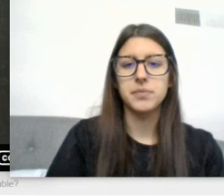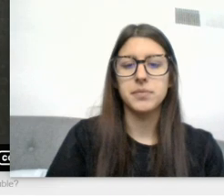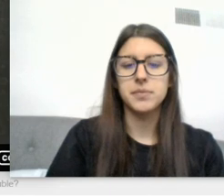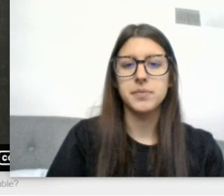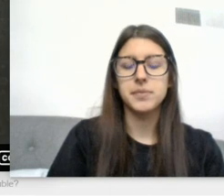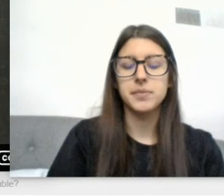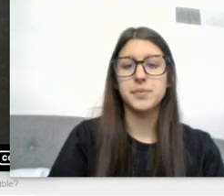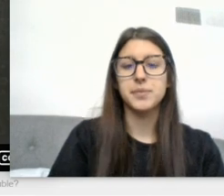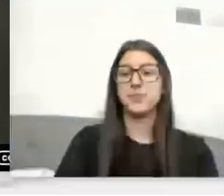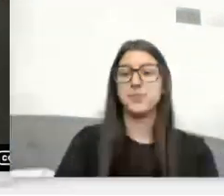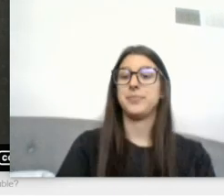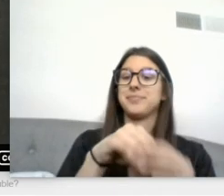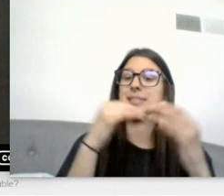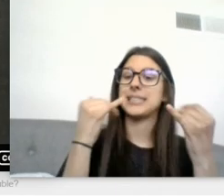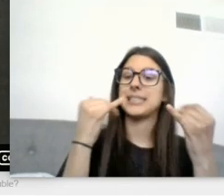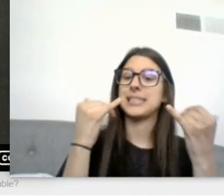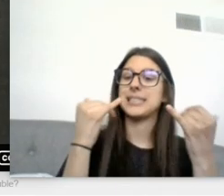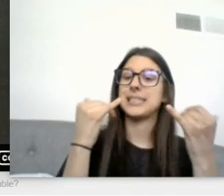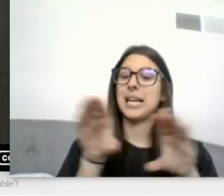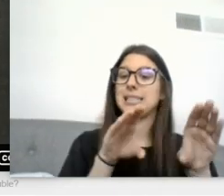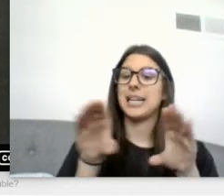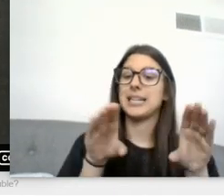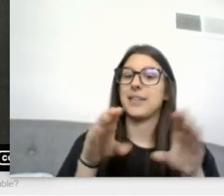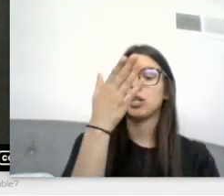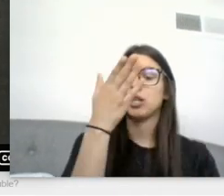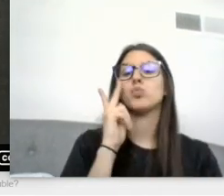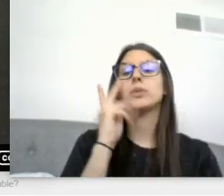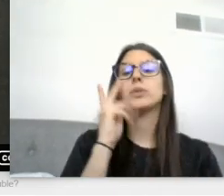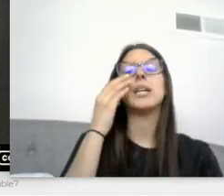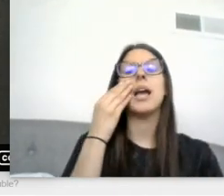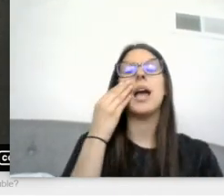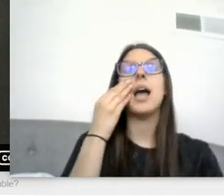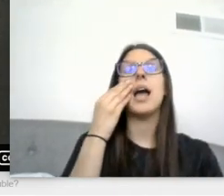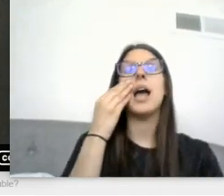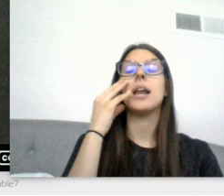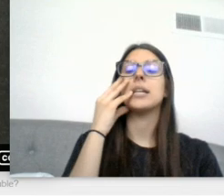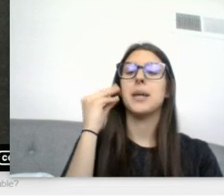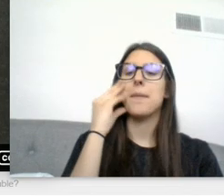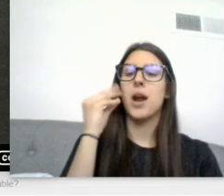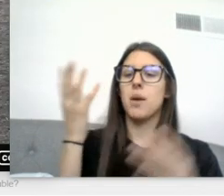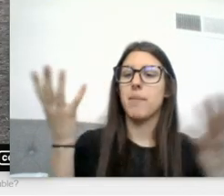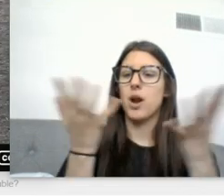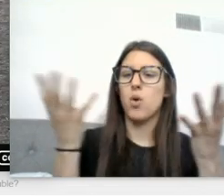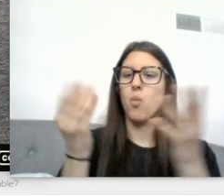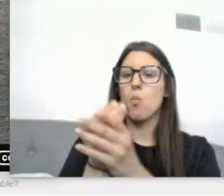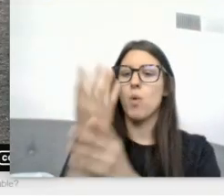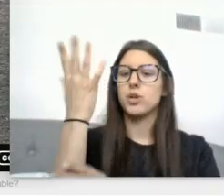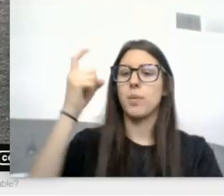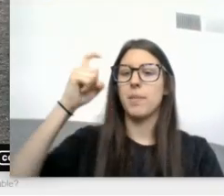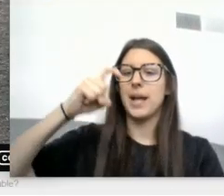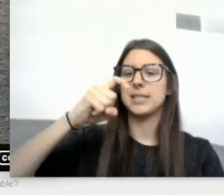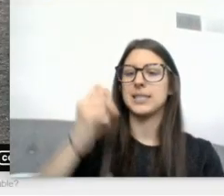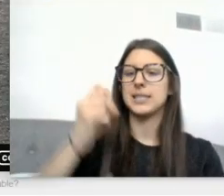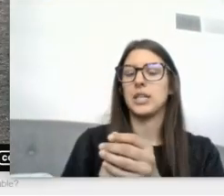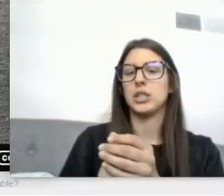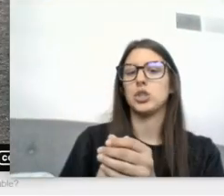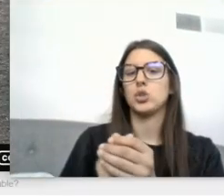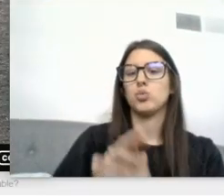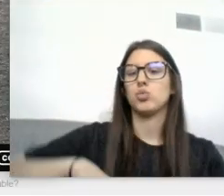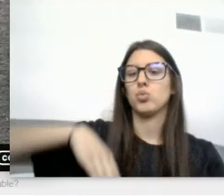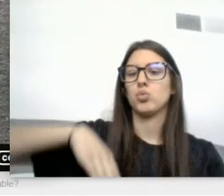In today's activity, you're going to do an experiment to learn about what plants need to grow. You'll do it by growing plant seeds in a paper